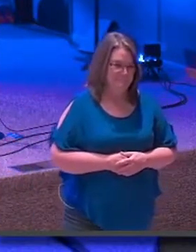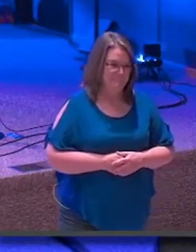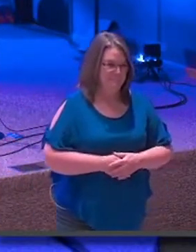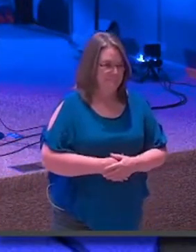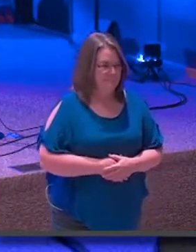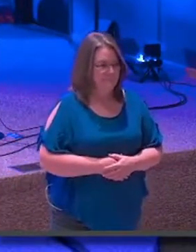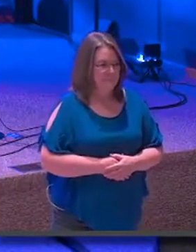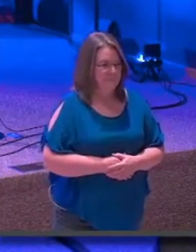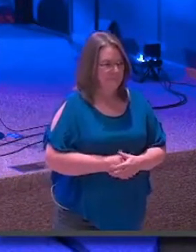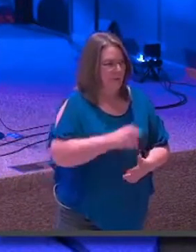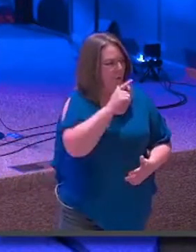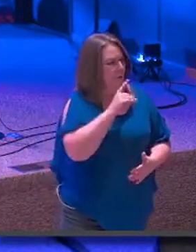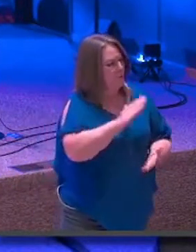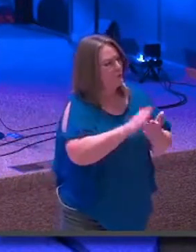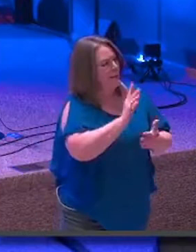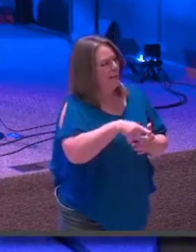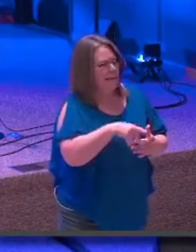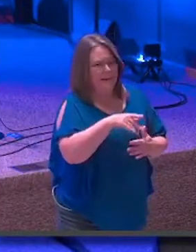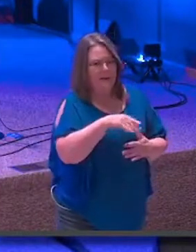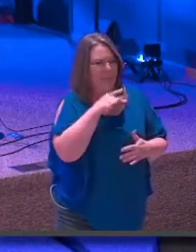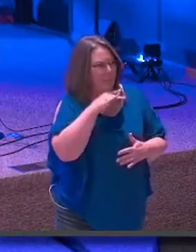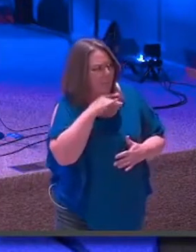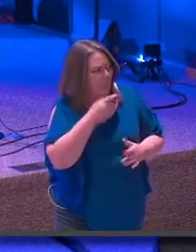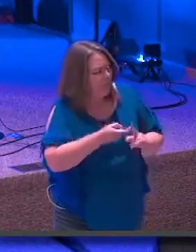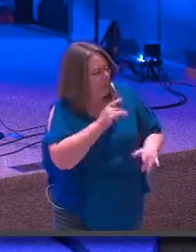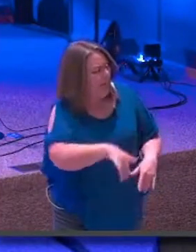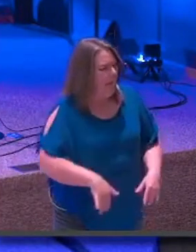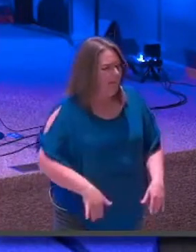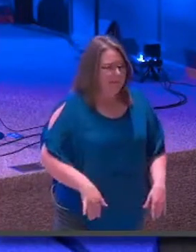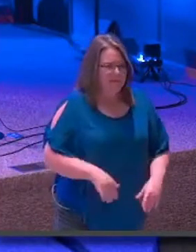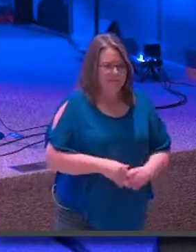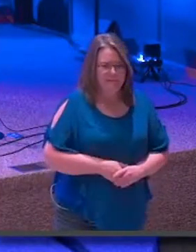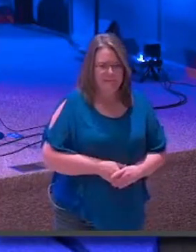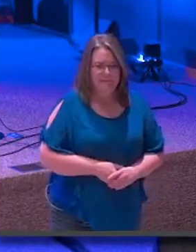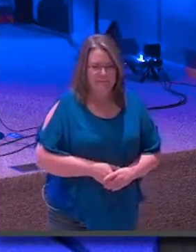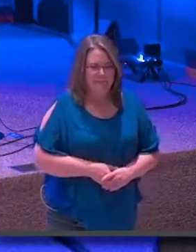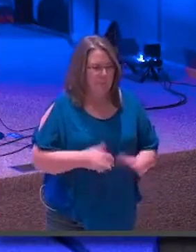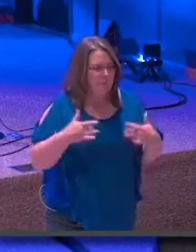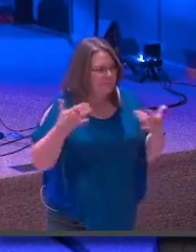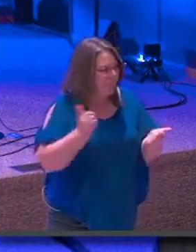Who's going to clean up the dust and the debris? I mean, what's up with that?